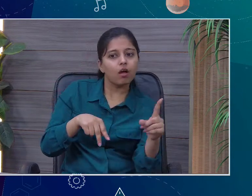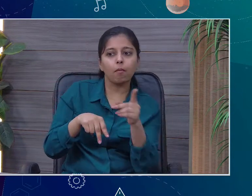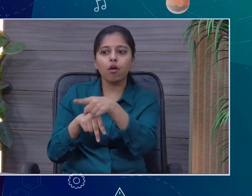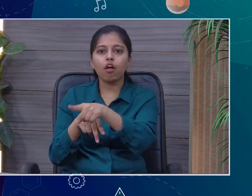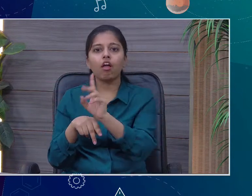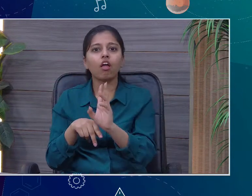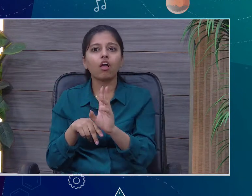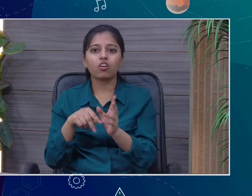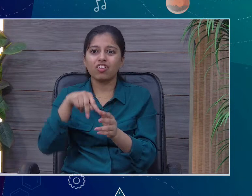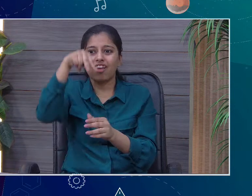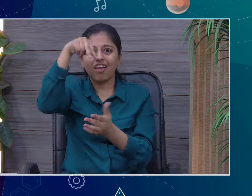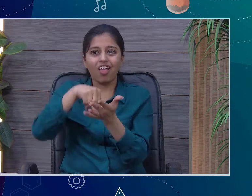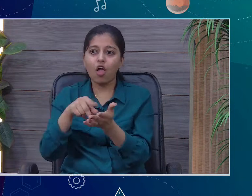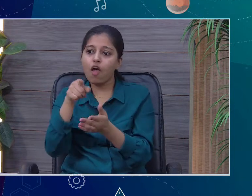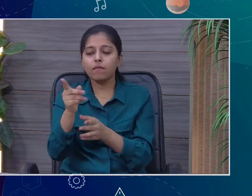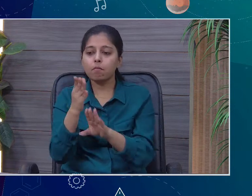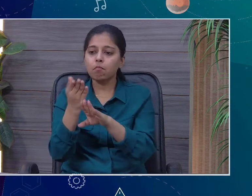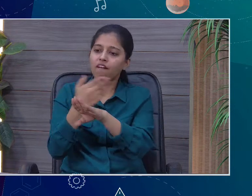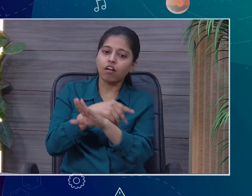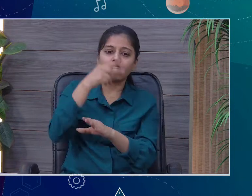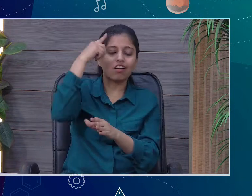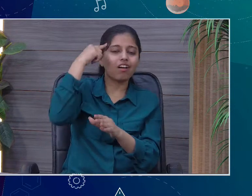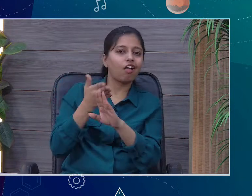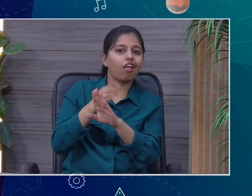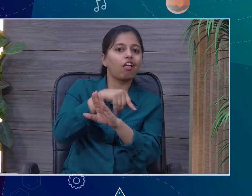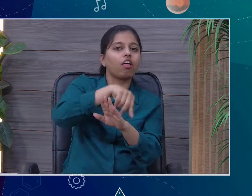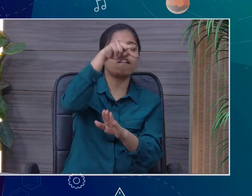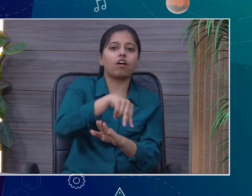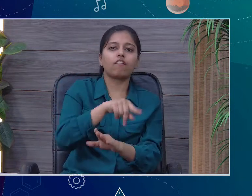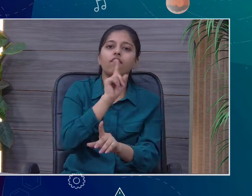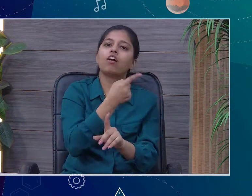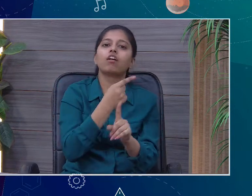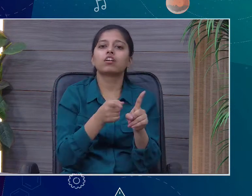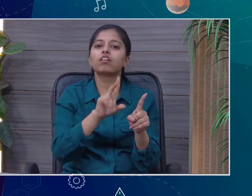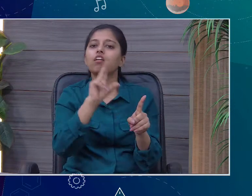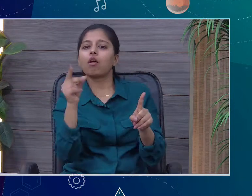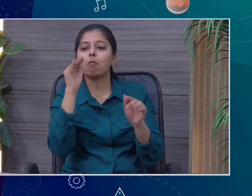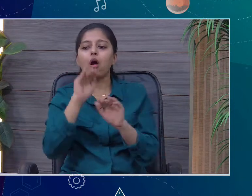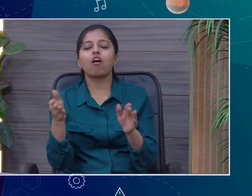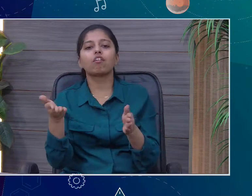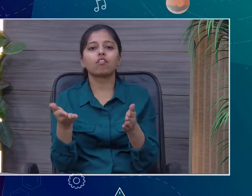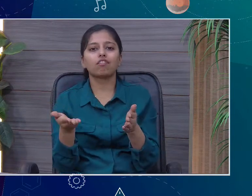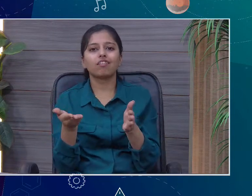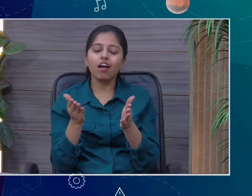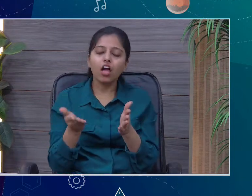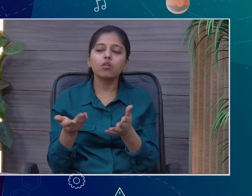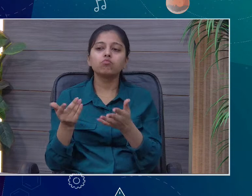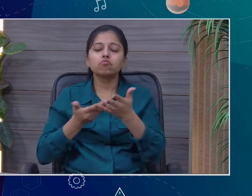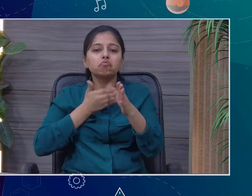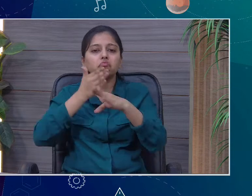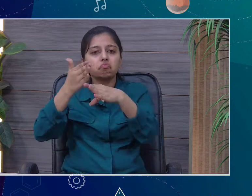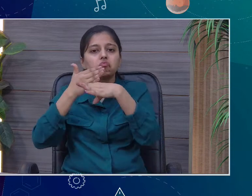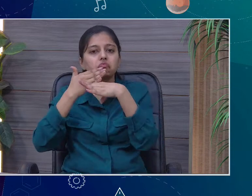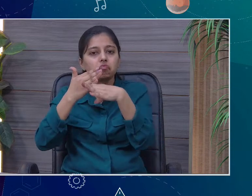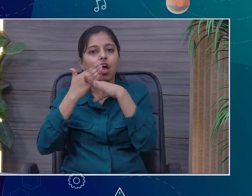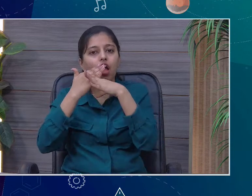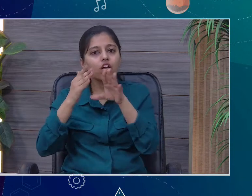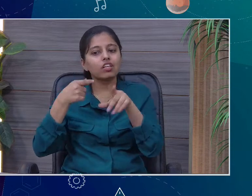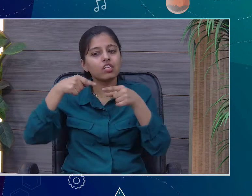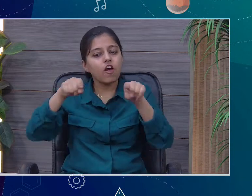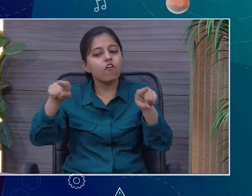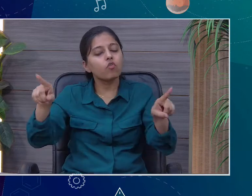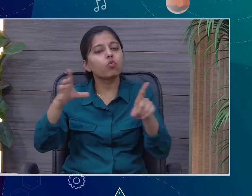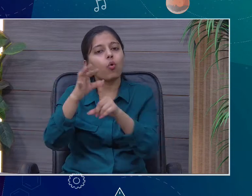you landed on the ground, your shadow jumped first. So that is where they are doing it by